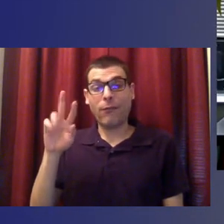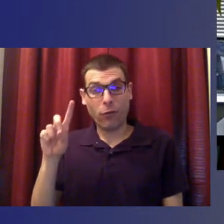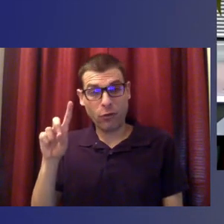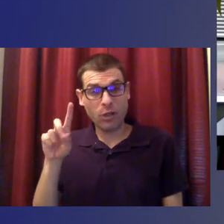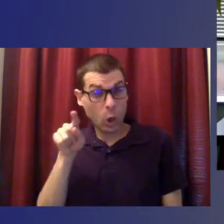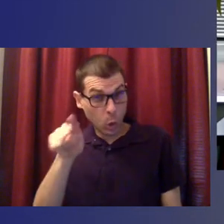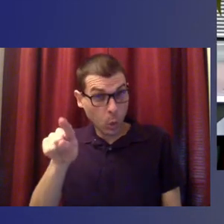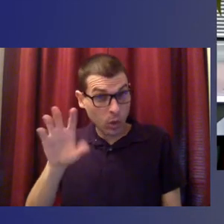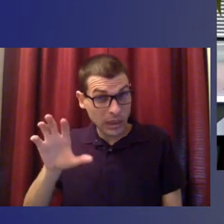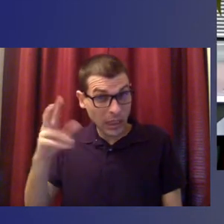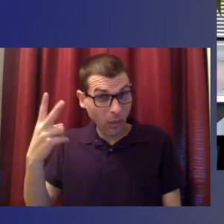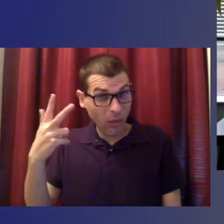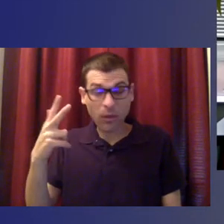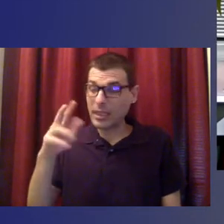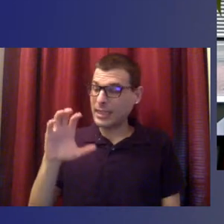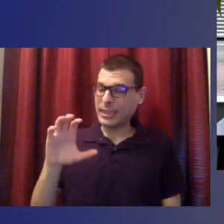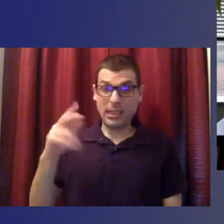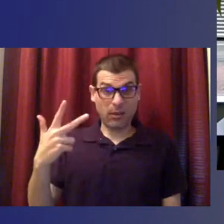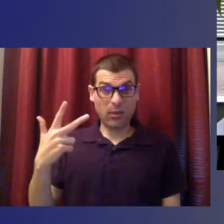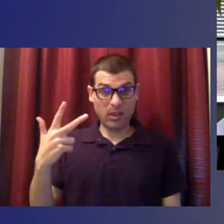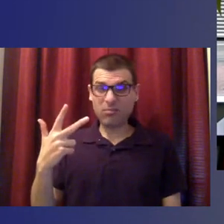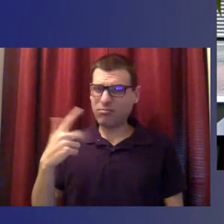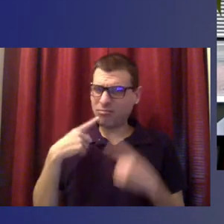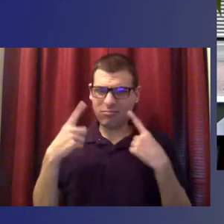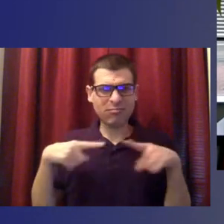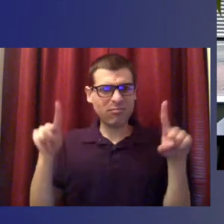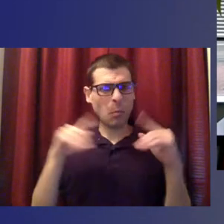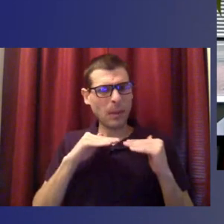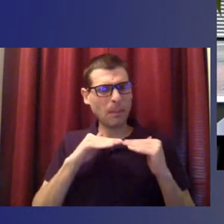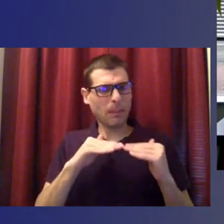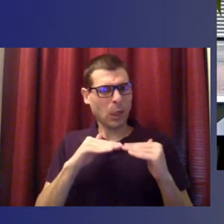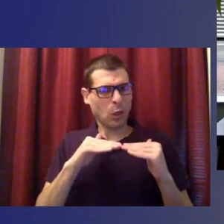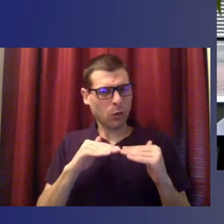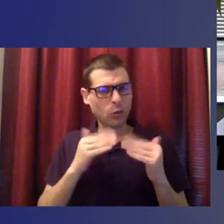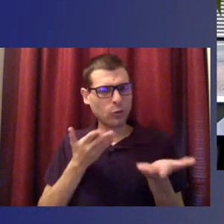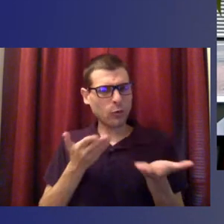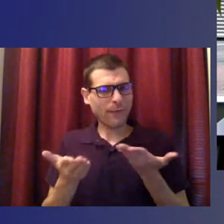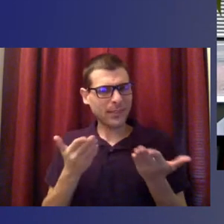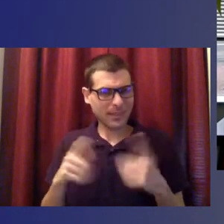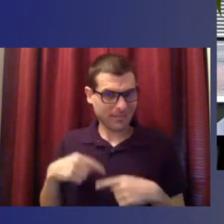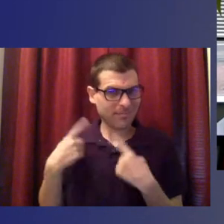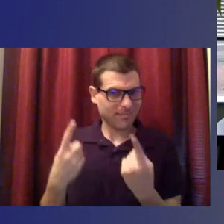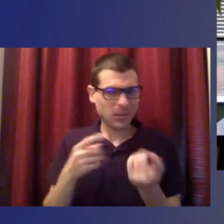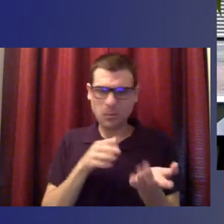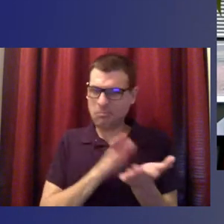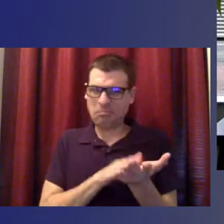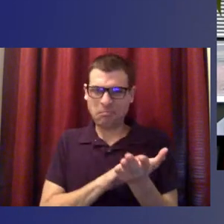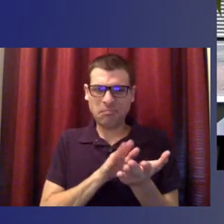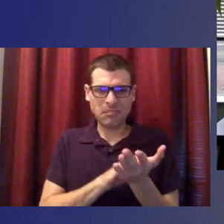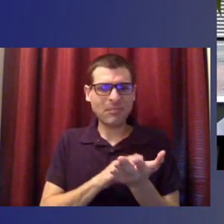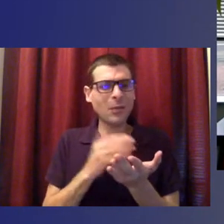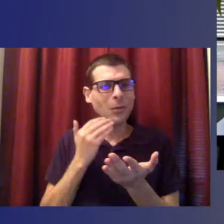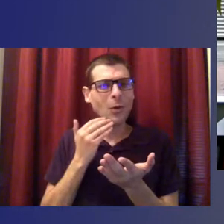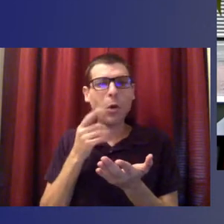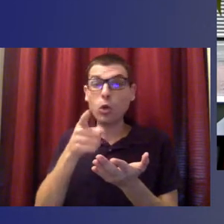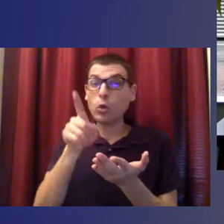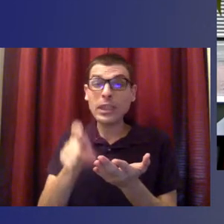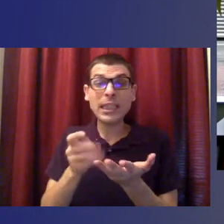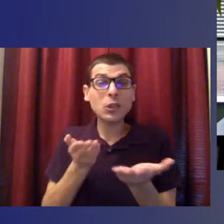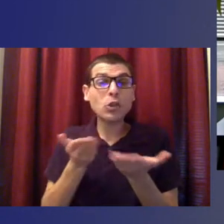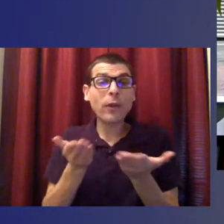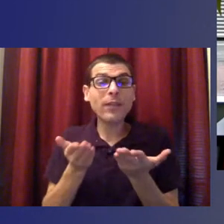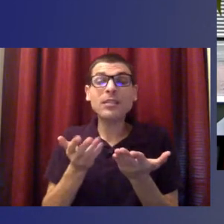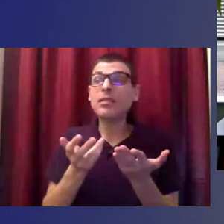area. It's much different to walk into a facility where there's people who have fancy degrees or who